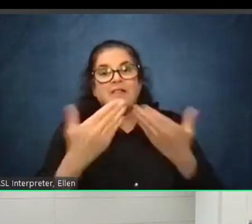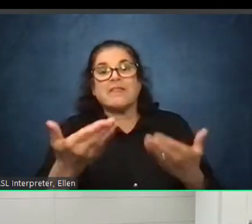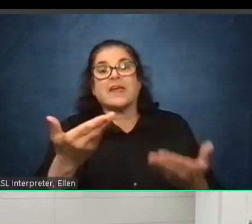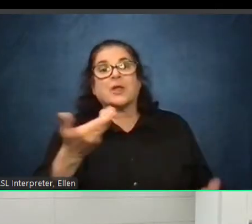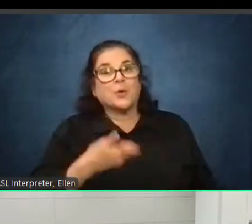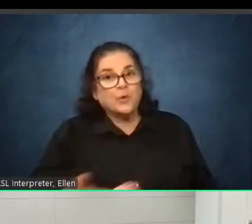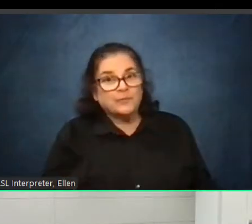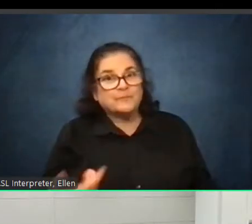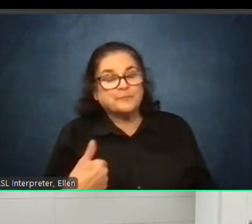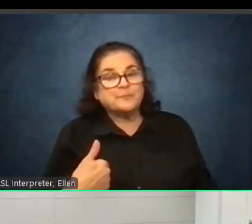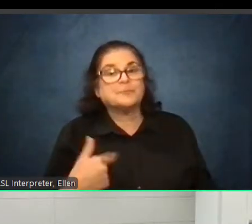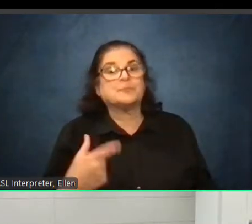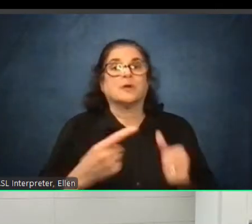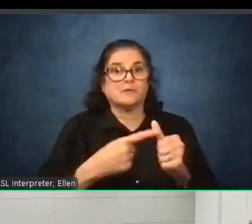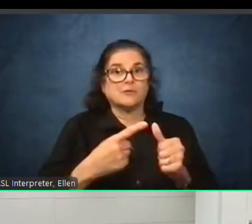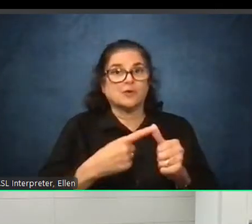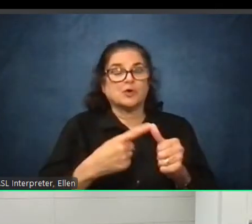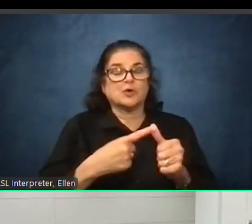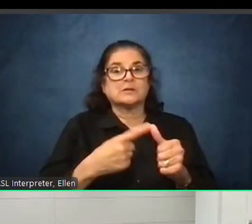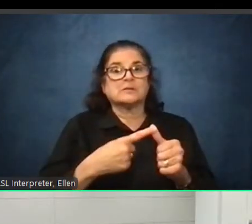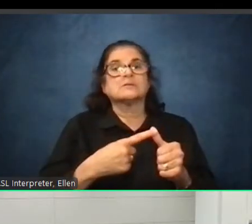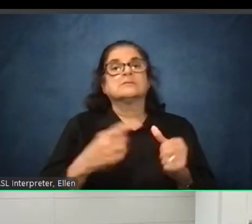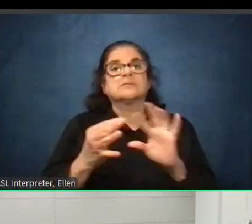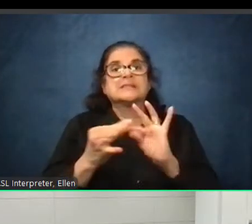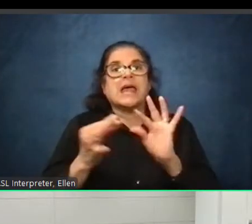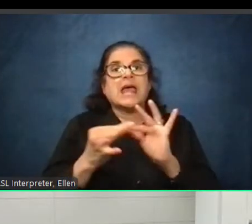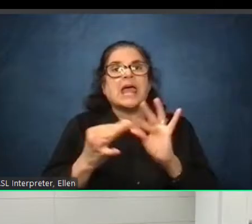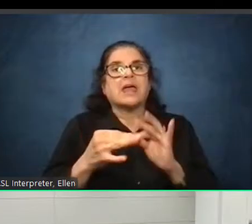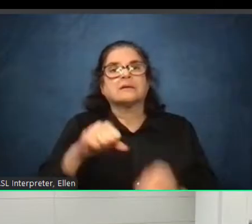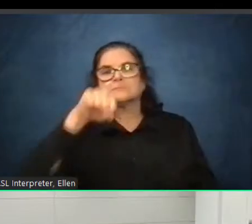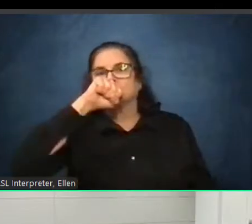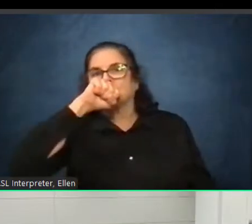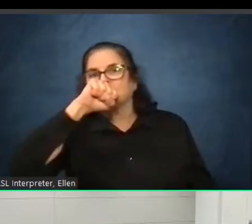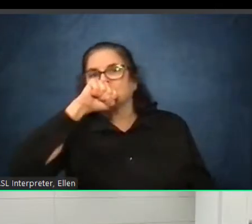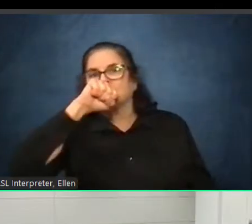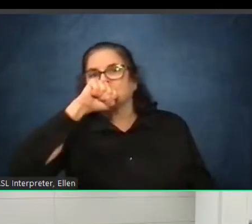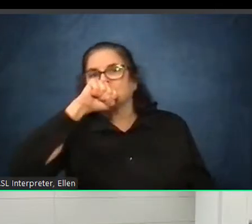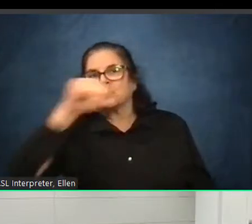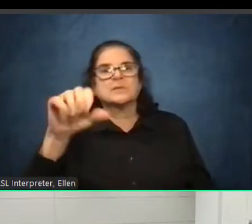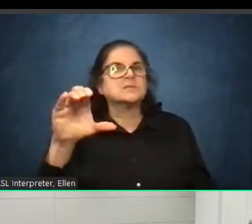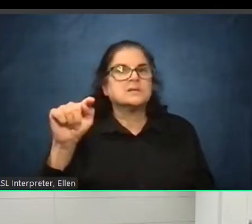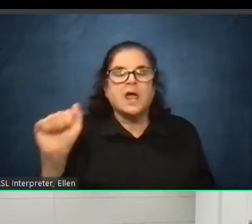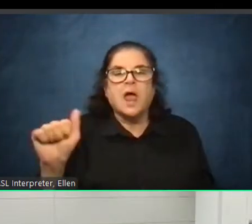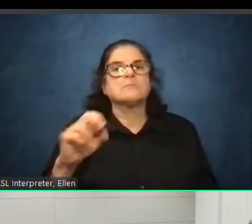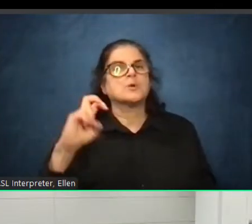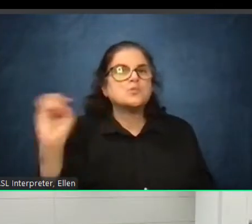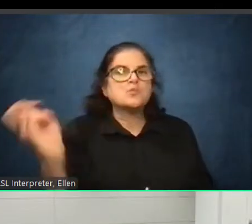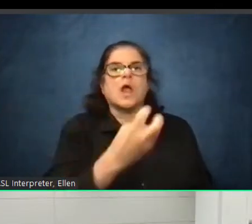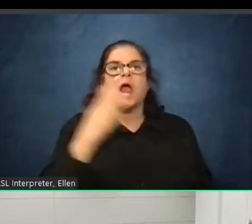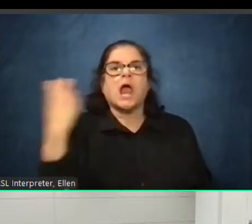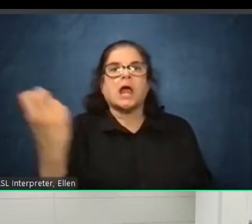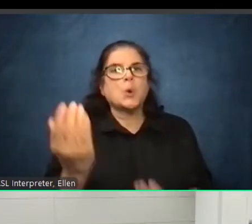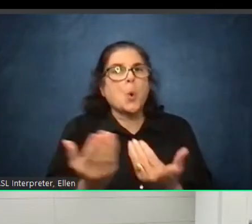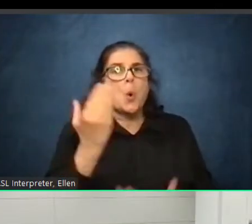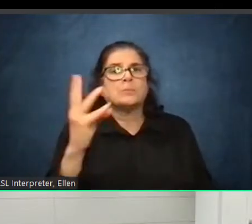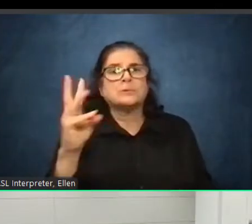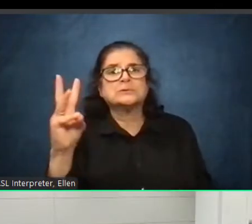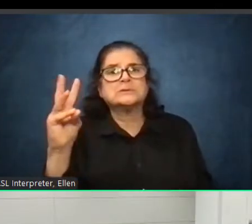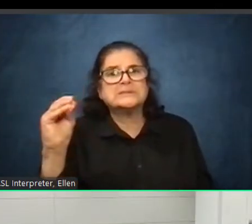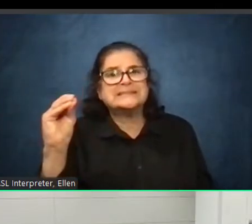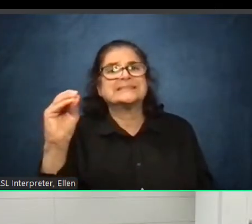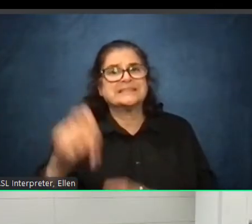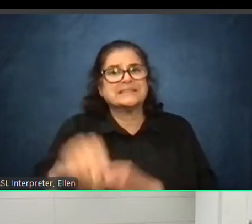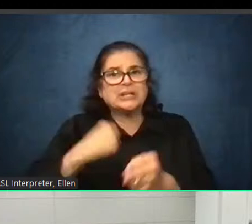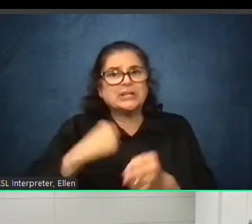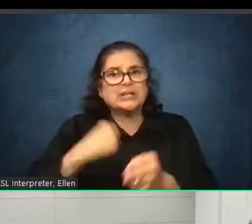First, let me start out by saying I love the CTA. I've been riding the CTA for almost 60 years. My dad put me on my